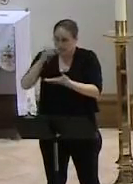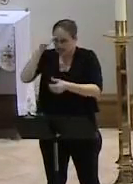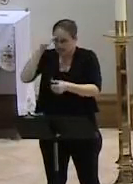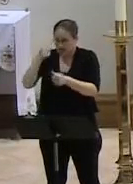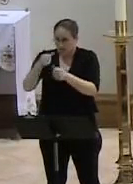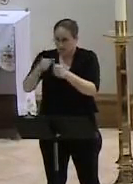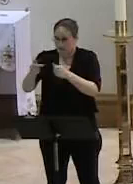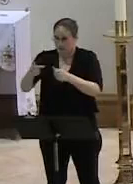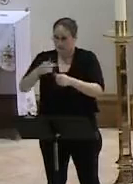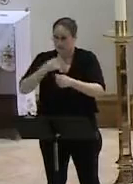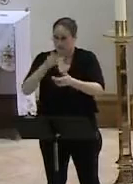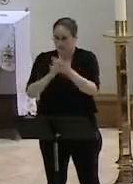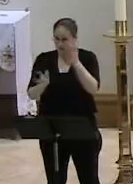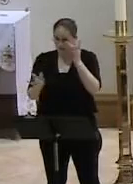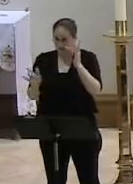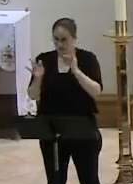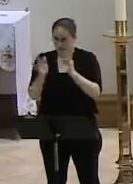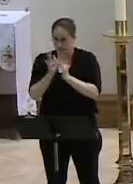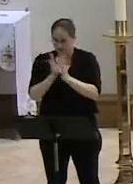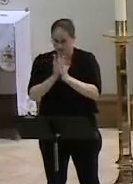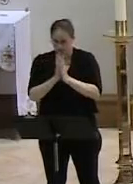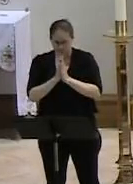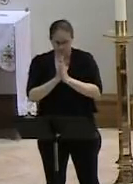this in memory of me."